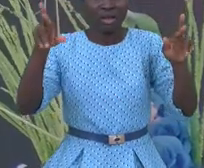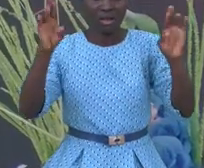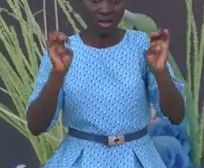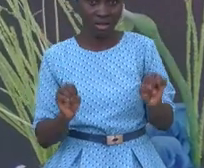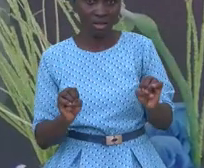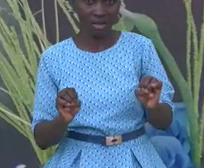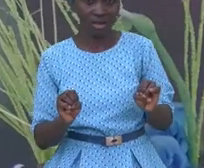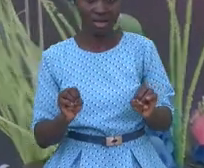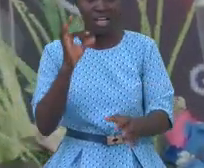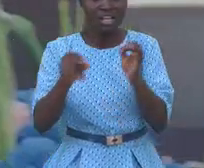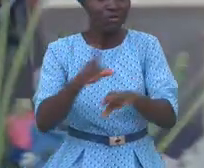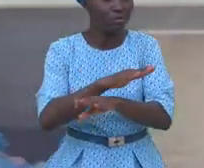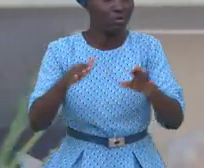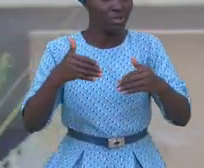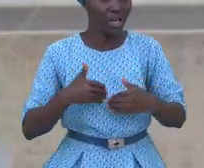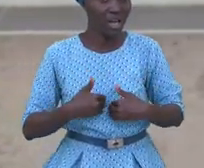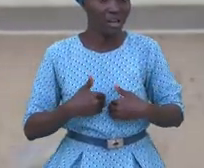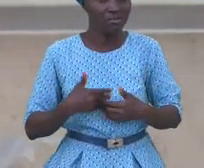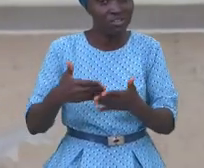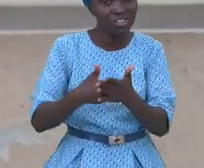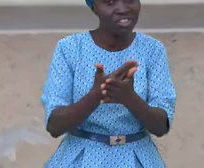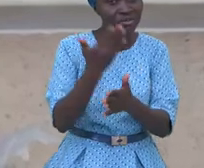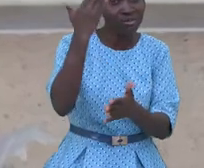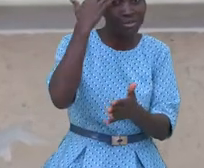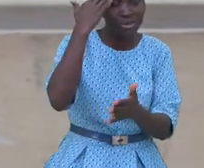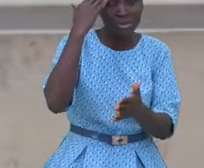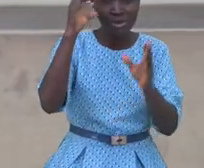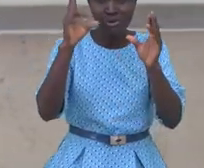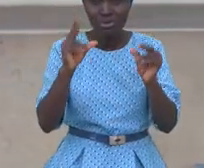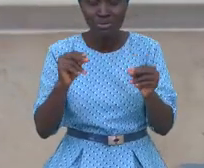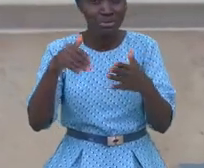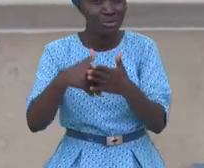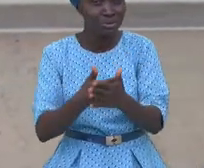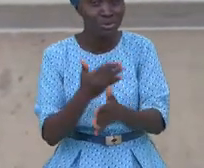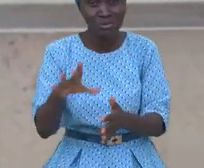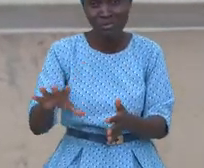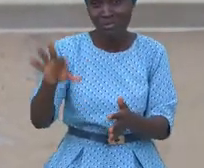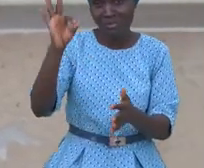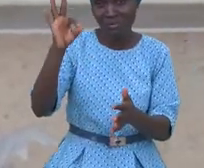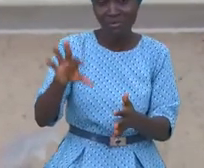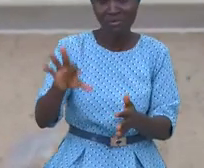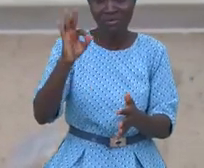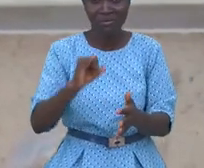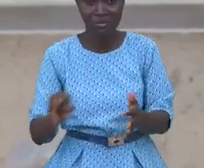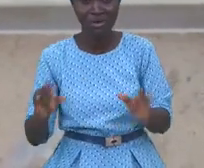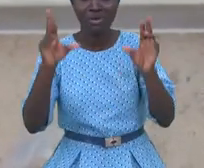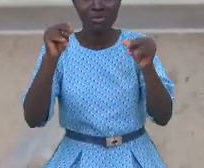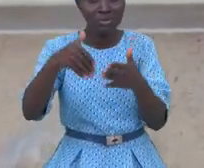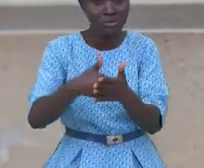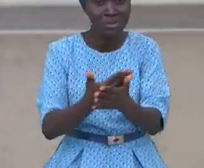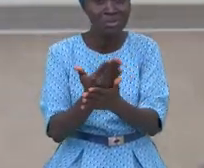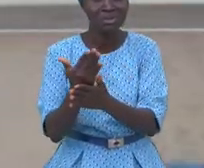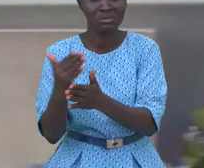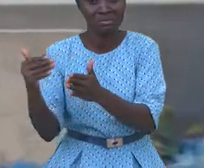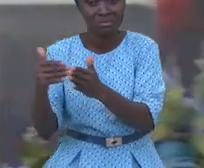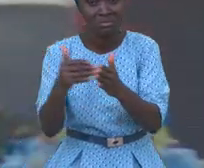new knowledge, no innovation, no discovery, and no new direction,